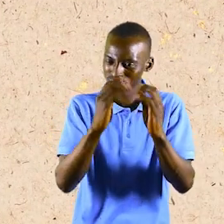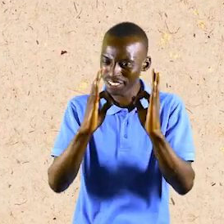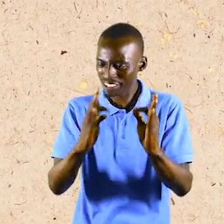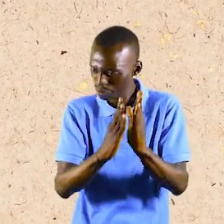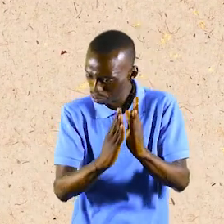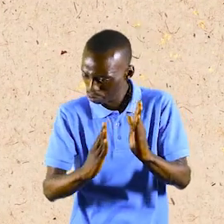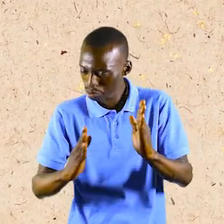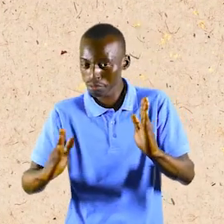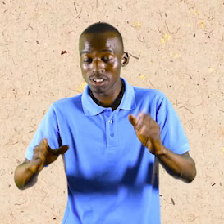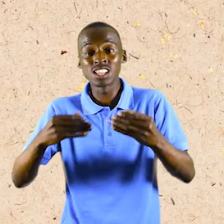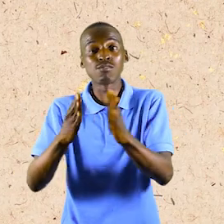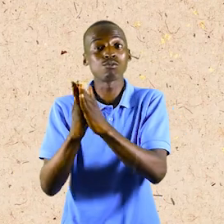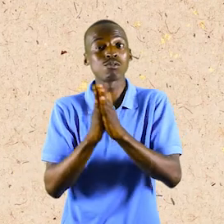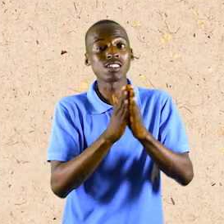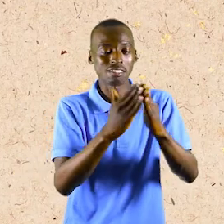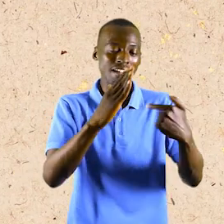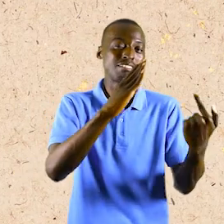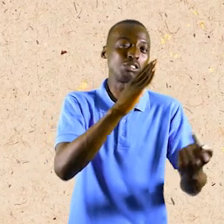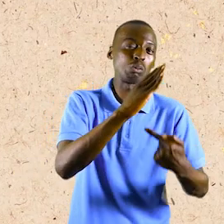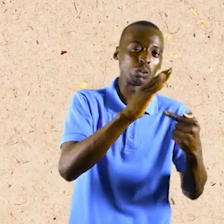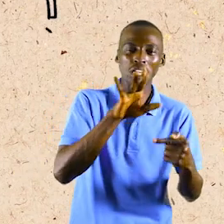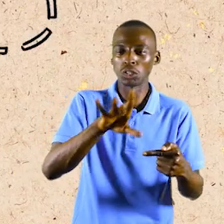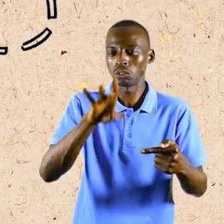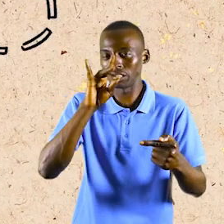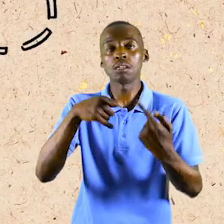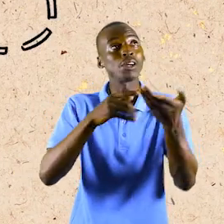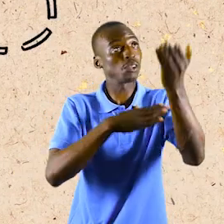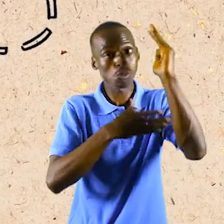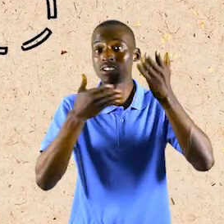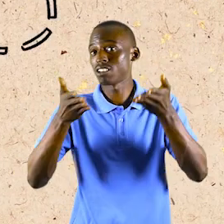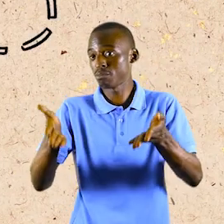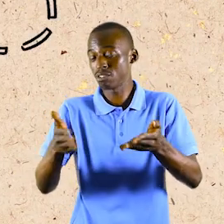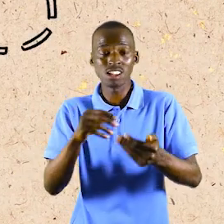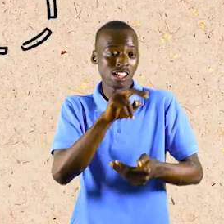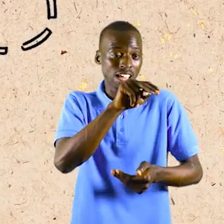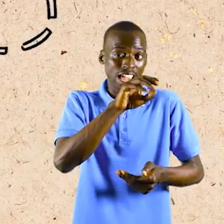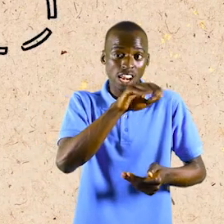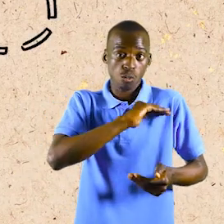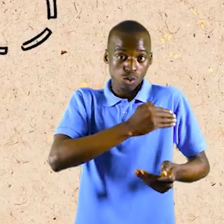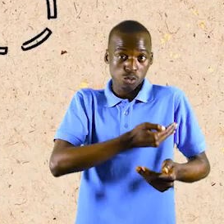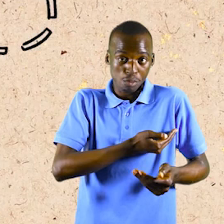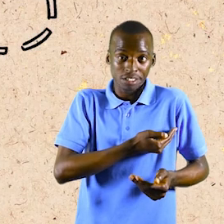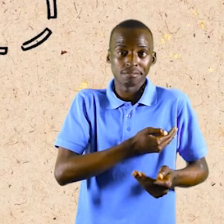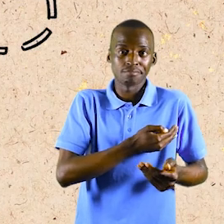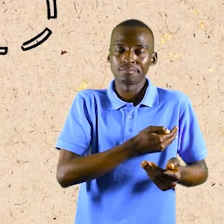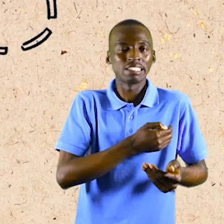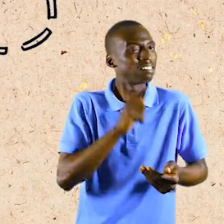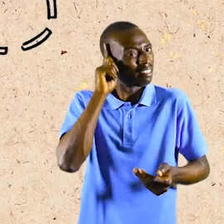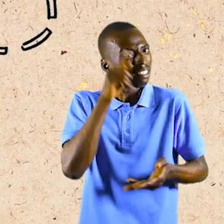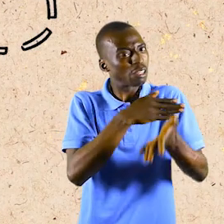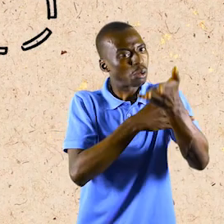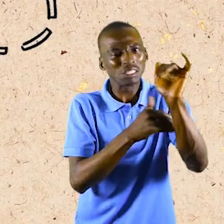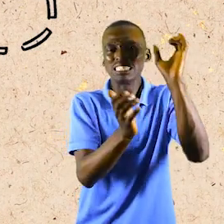this story, weaving together the circumstances and choices of all these characters. So Naomi, her tragedy leads her to think that